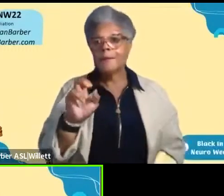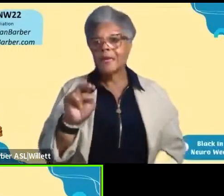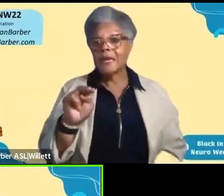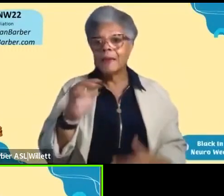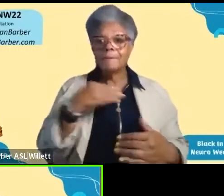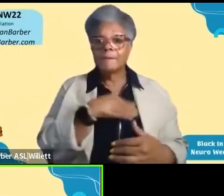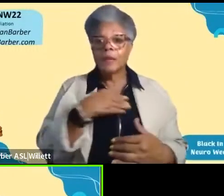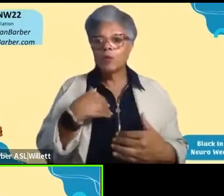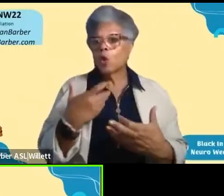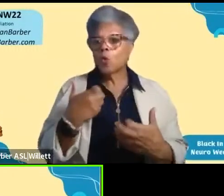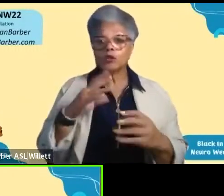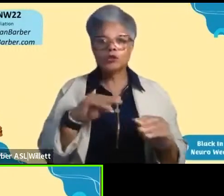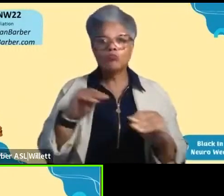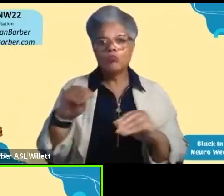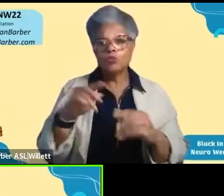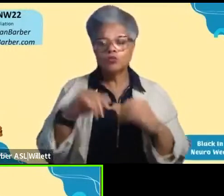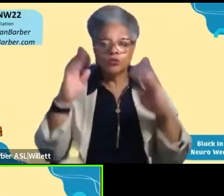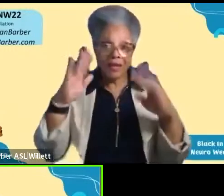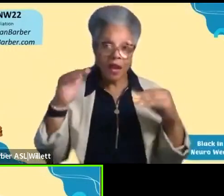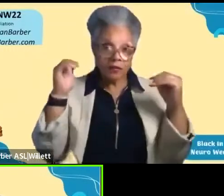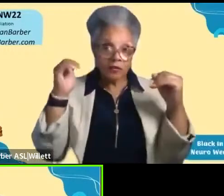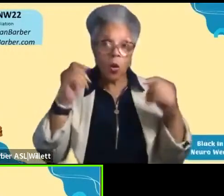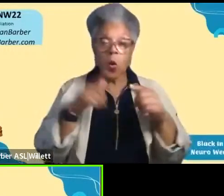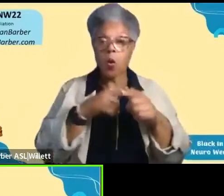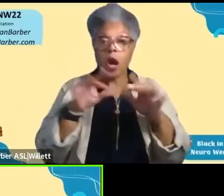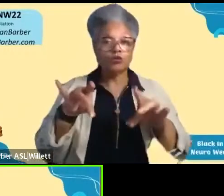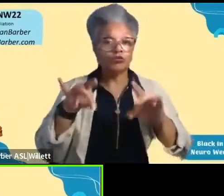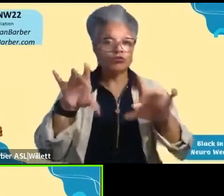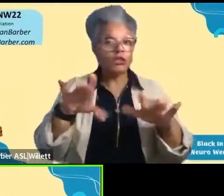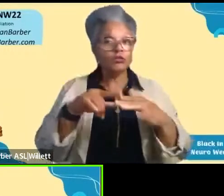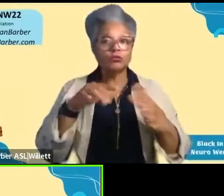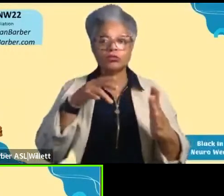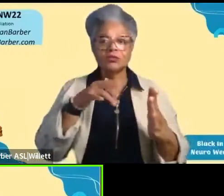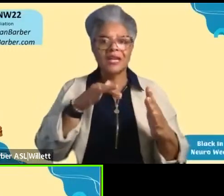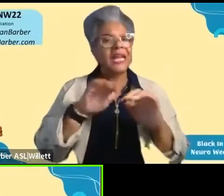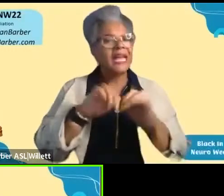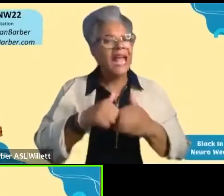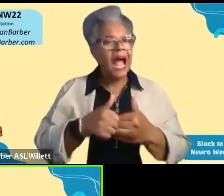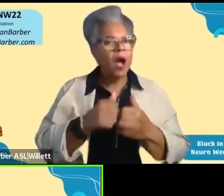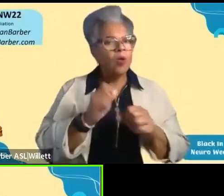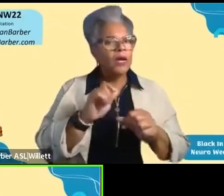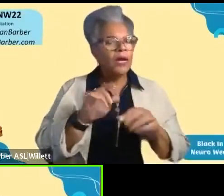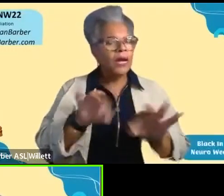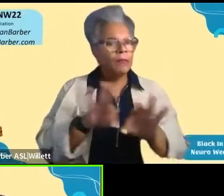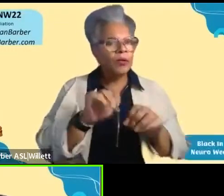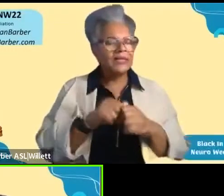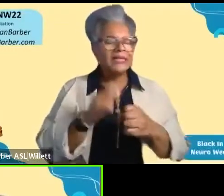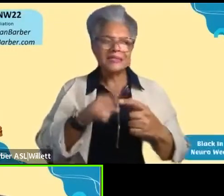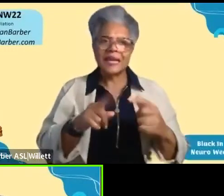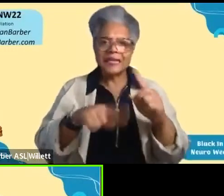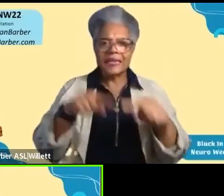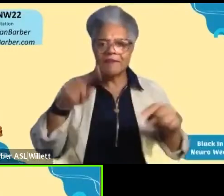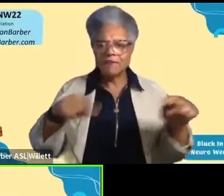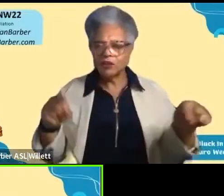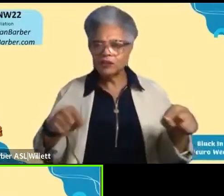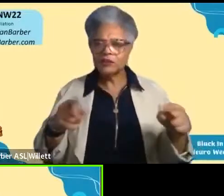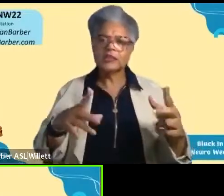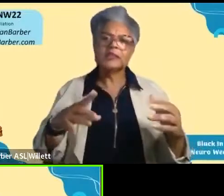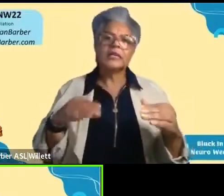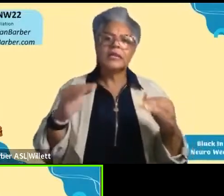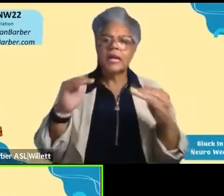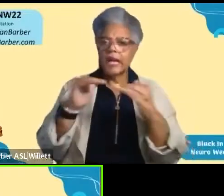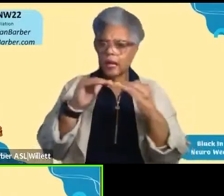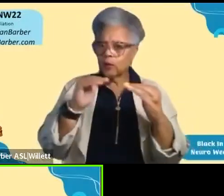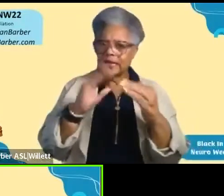to the Netherlands and Australia to study? And how important is that diversity, equity, inclusion you discussed earlier on in your